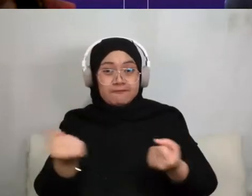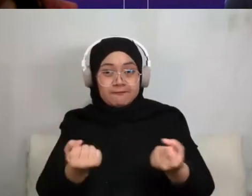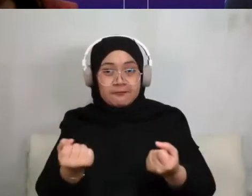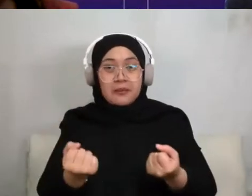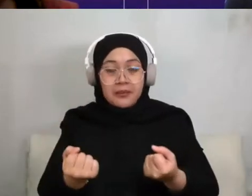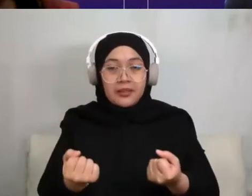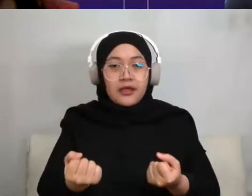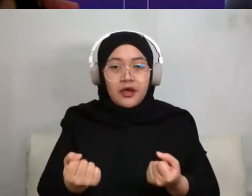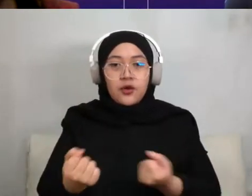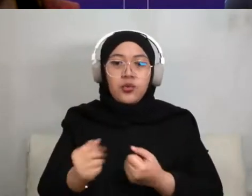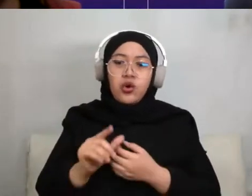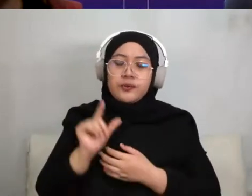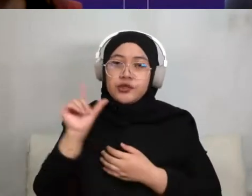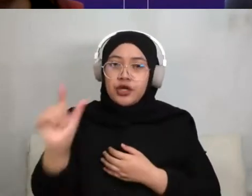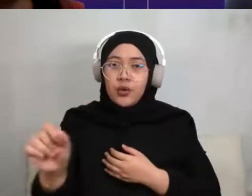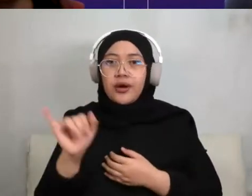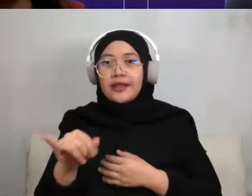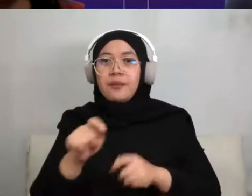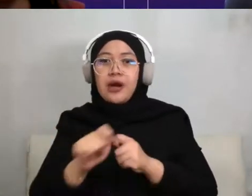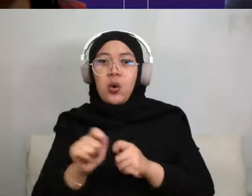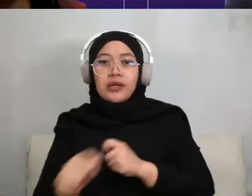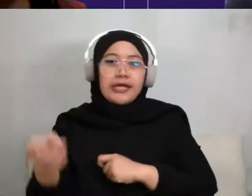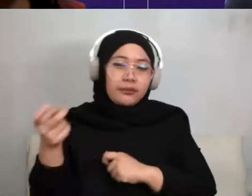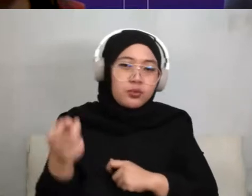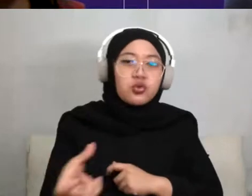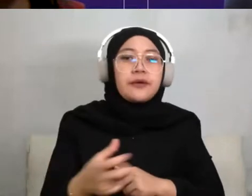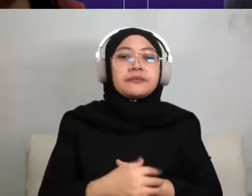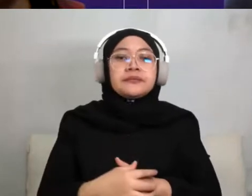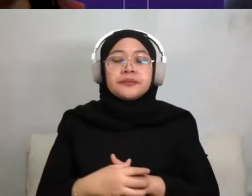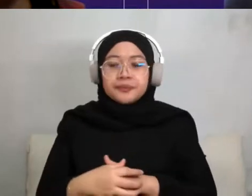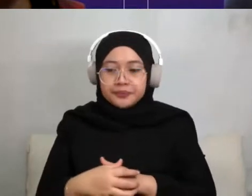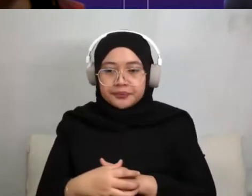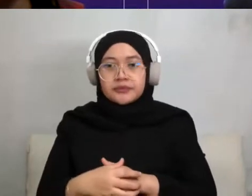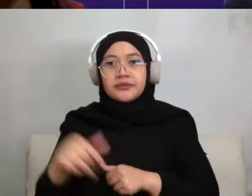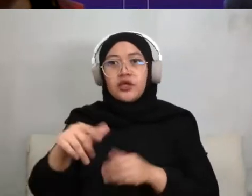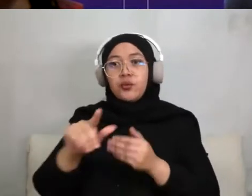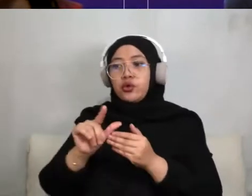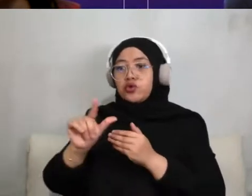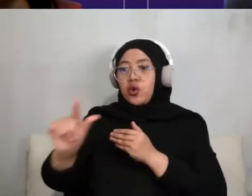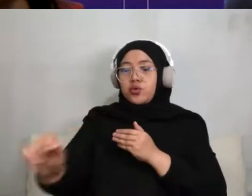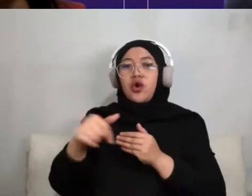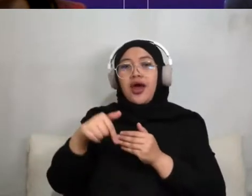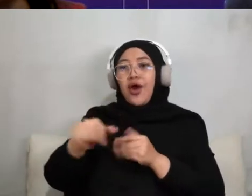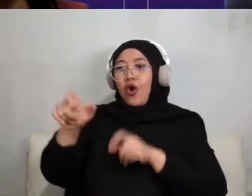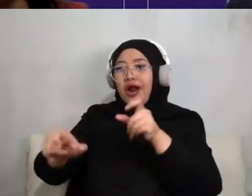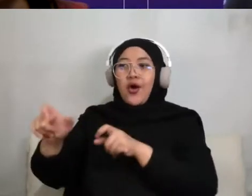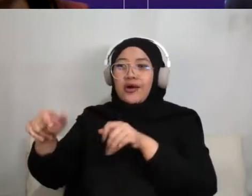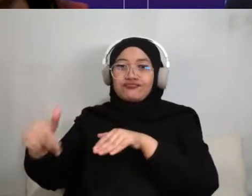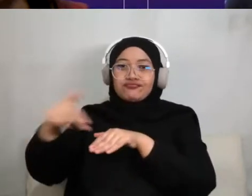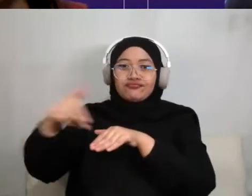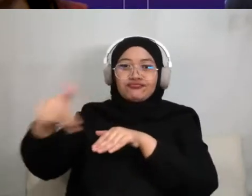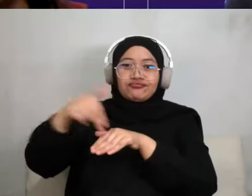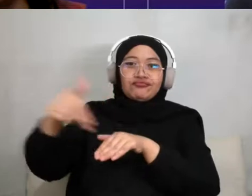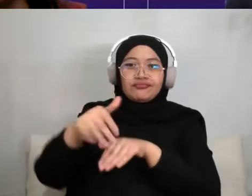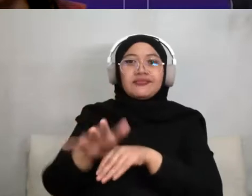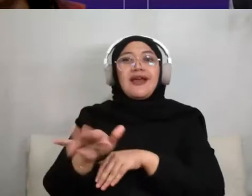kilometers per bus per day. 200 kilometers will be operated. That means operator will be earning a revenue of 200 kilometers